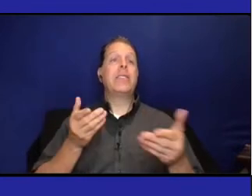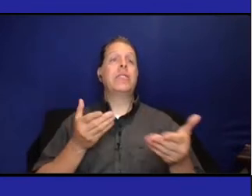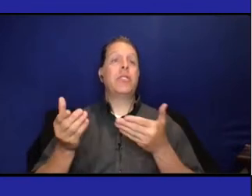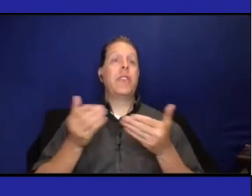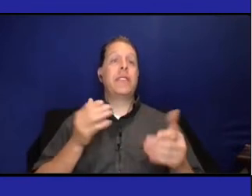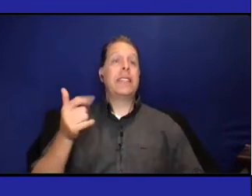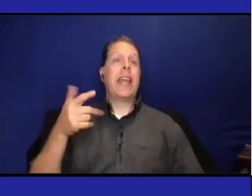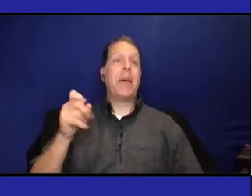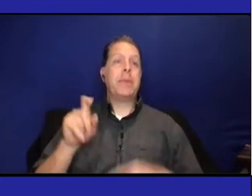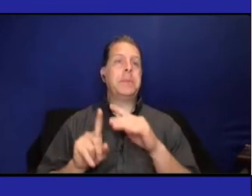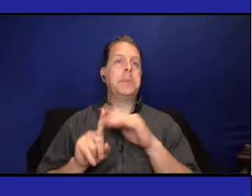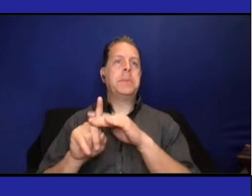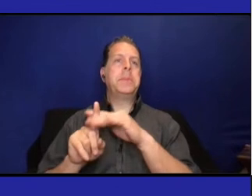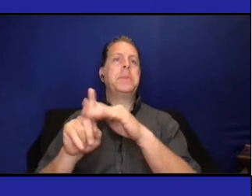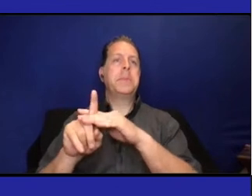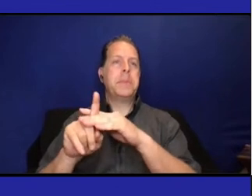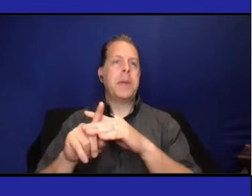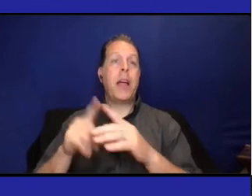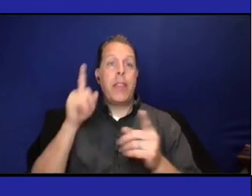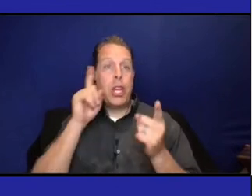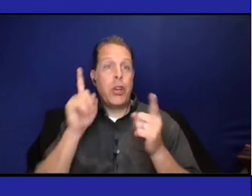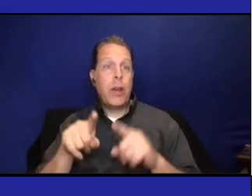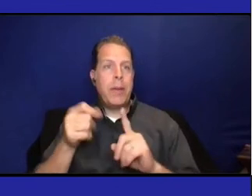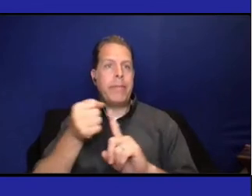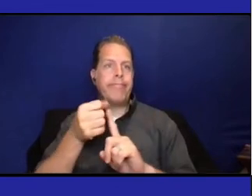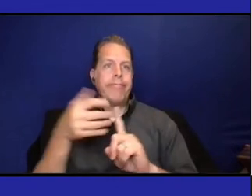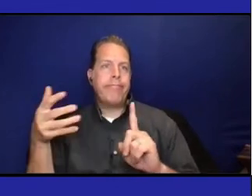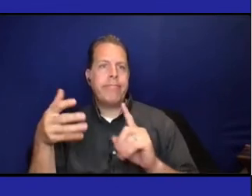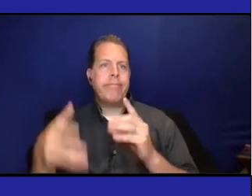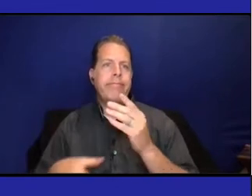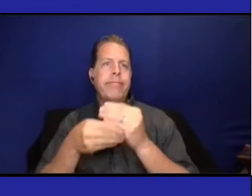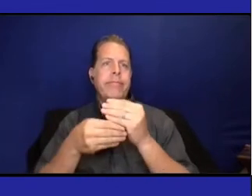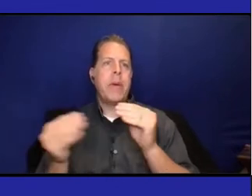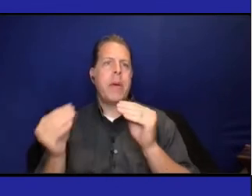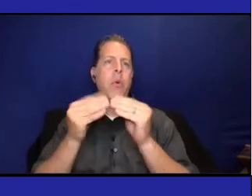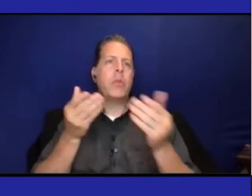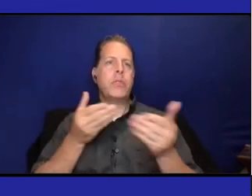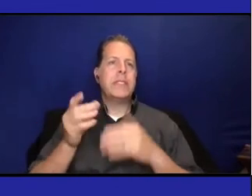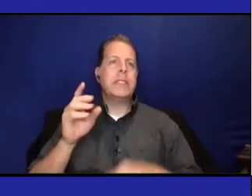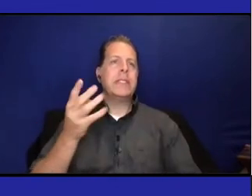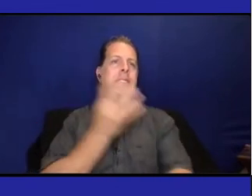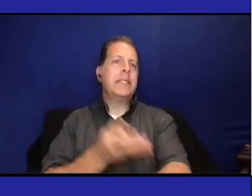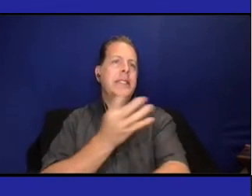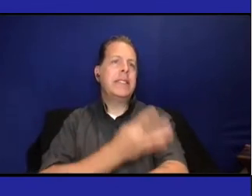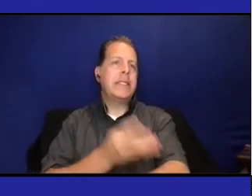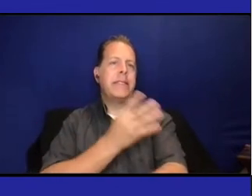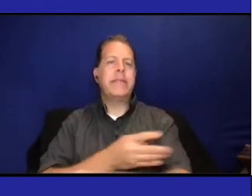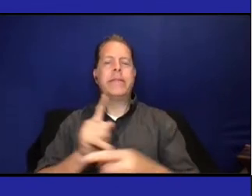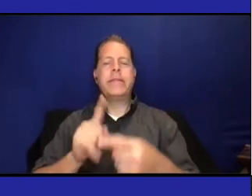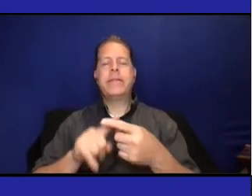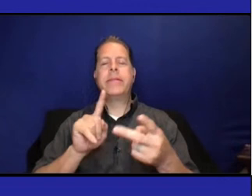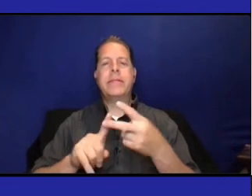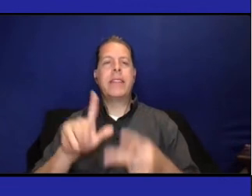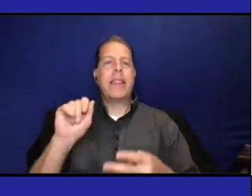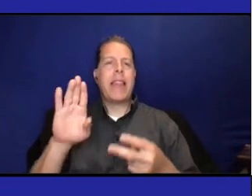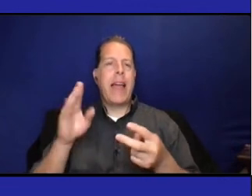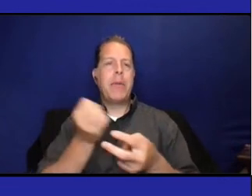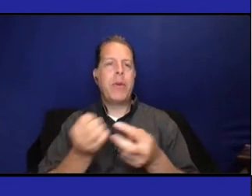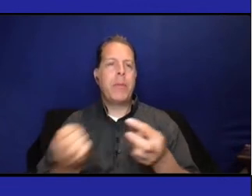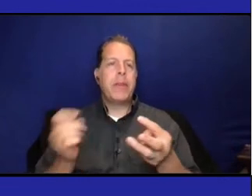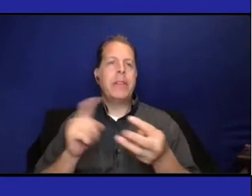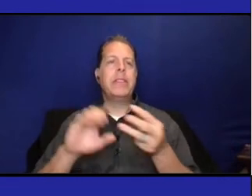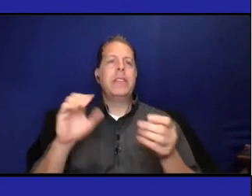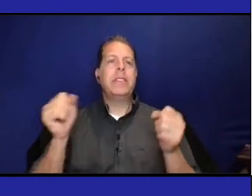the agreement expanded to cover other services such as dialysis, lab equipment, chillers, stretchers, and